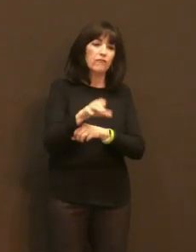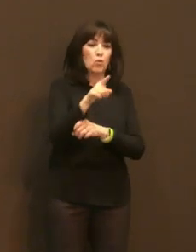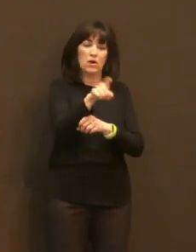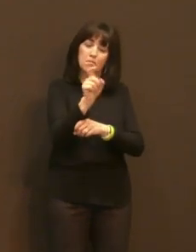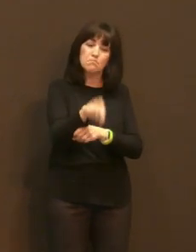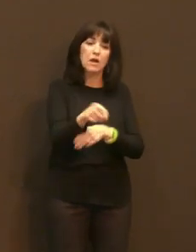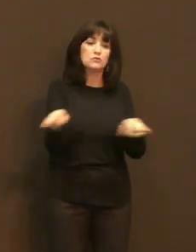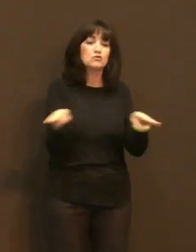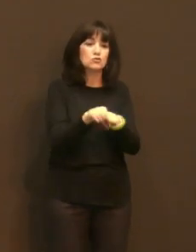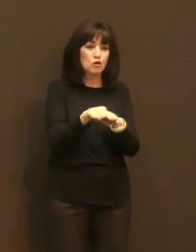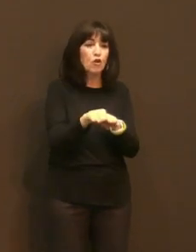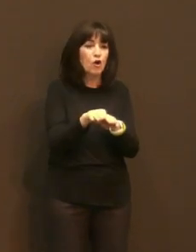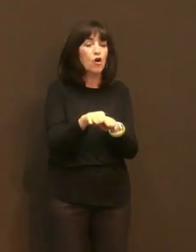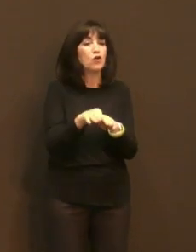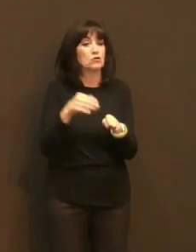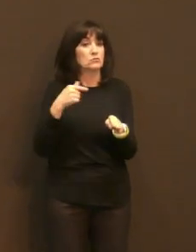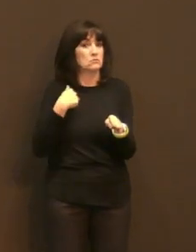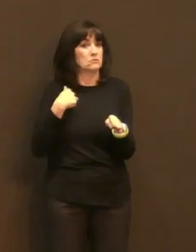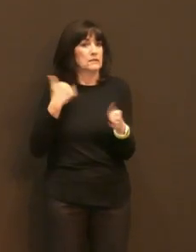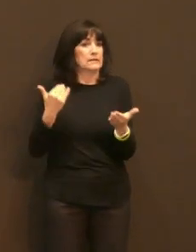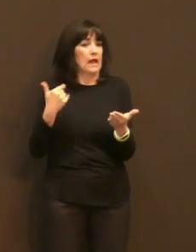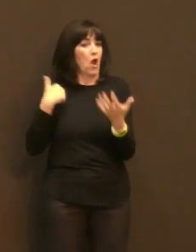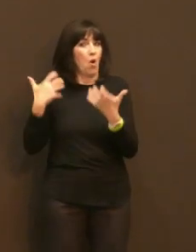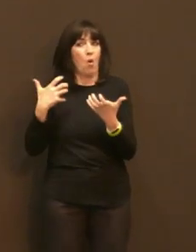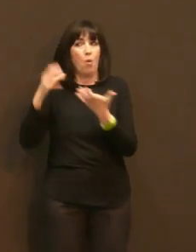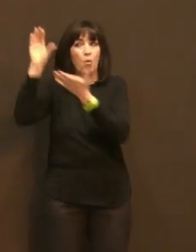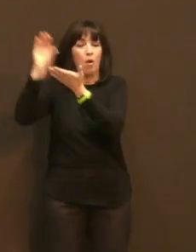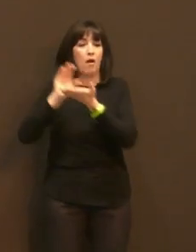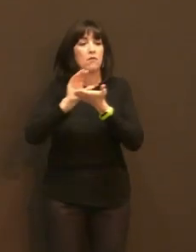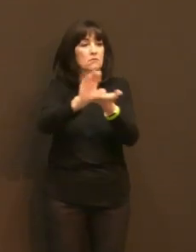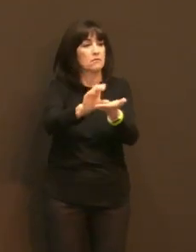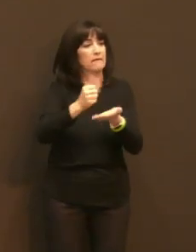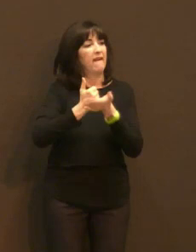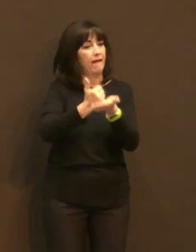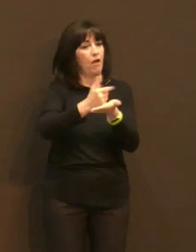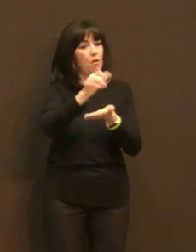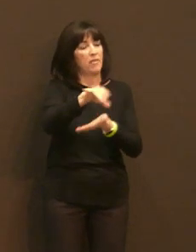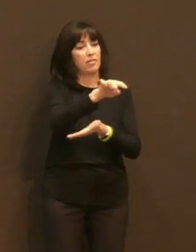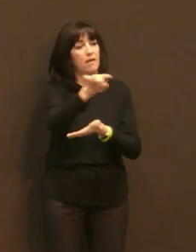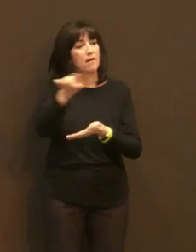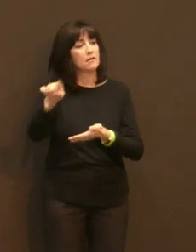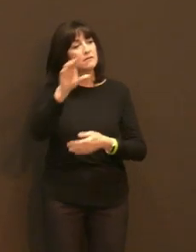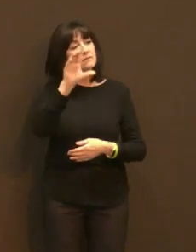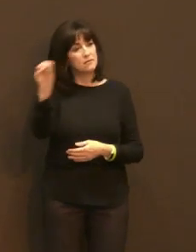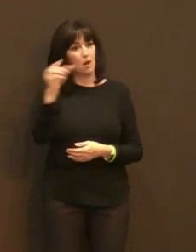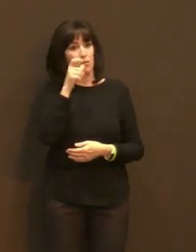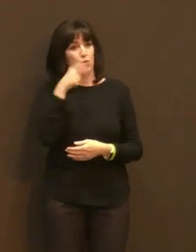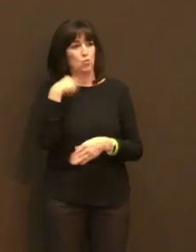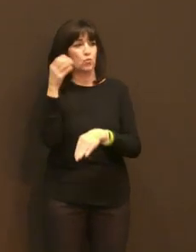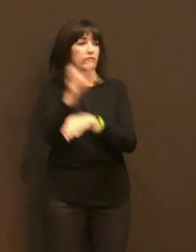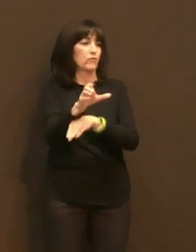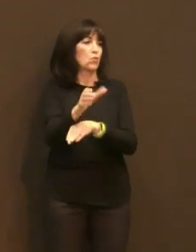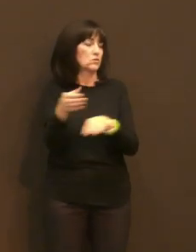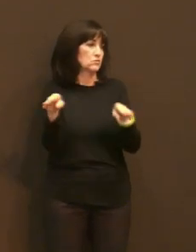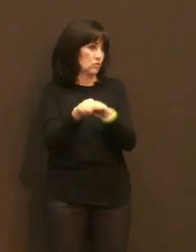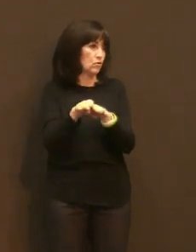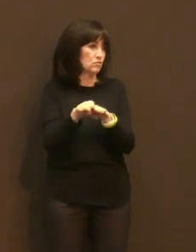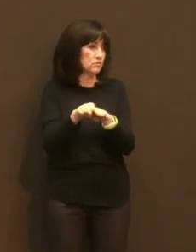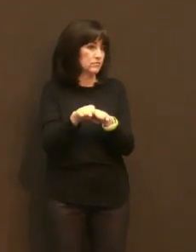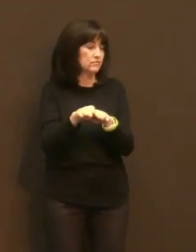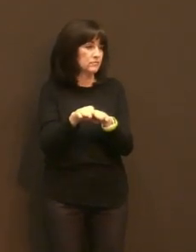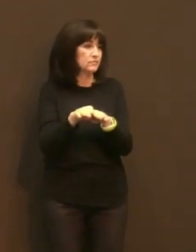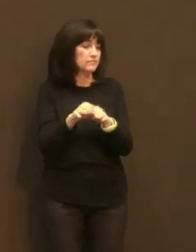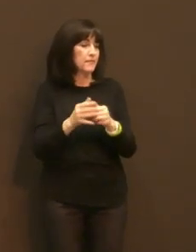focus. Yeah, I'd be interested in expanding and helping in any way that we can, recognizing